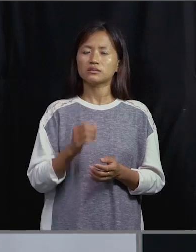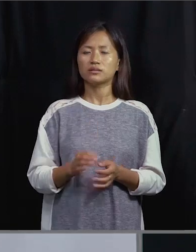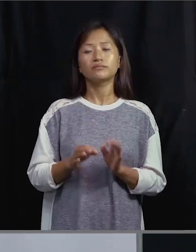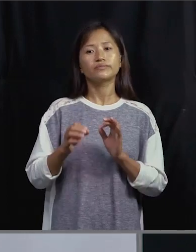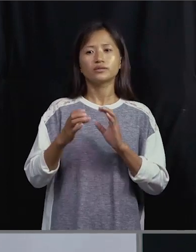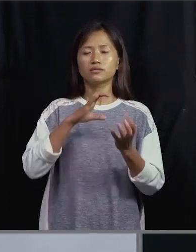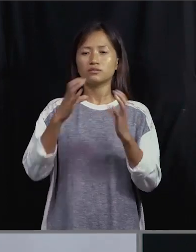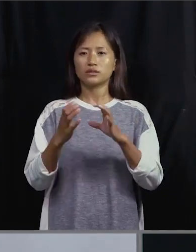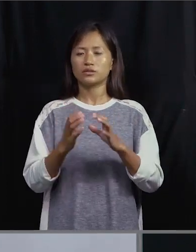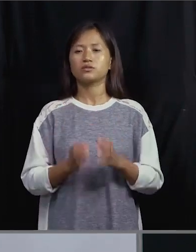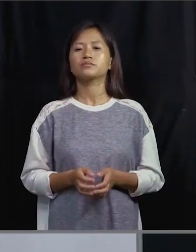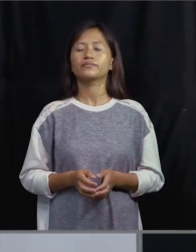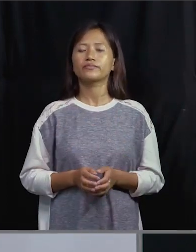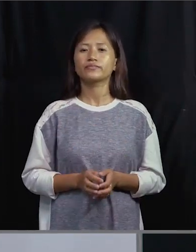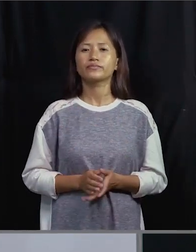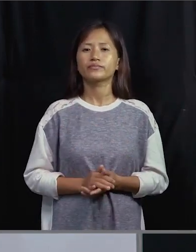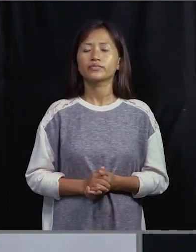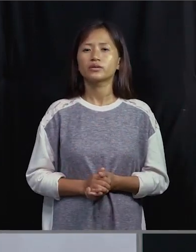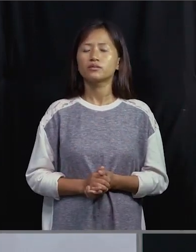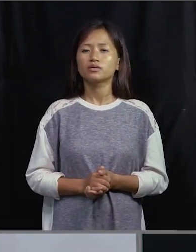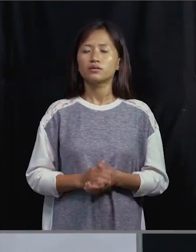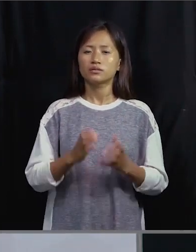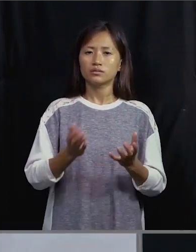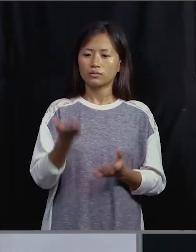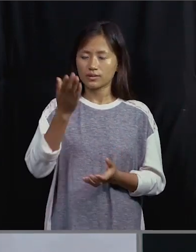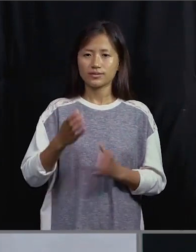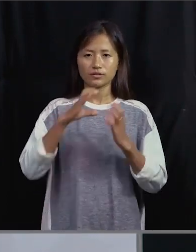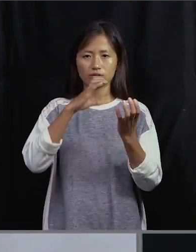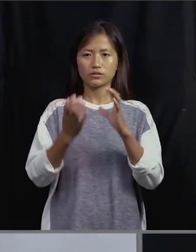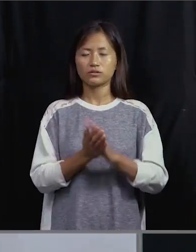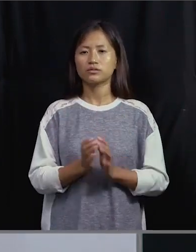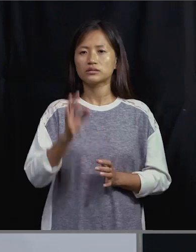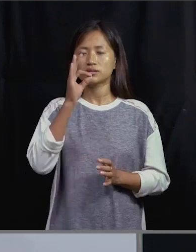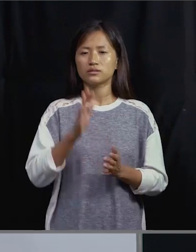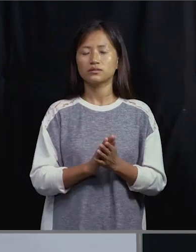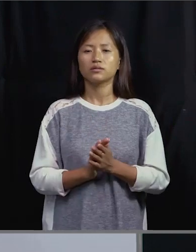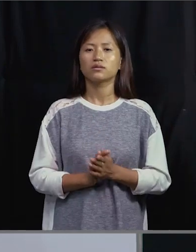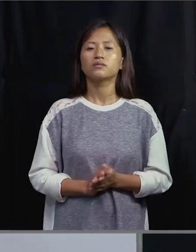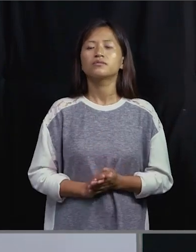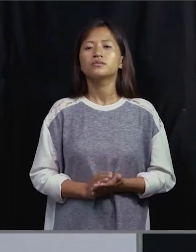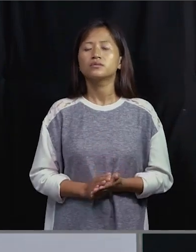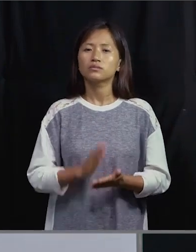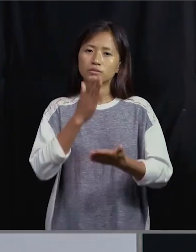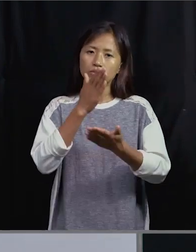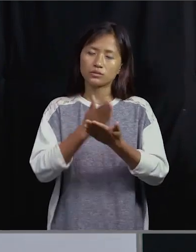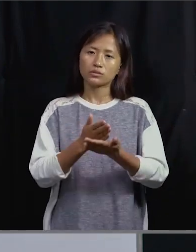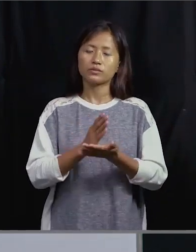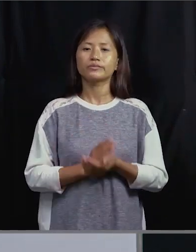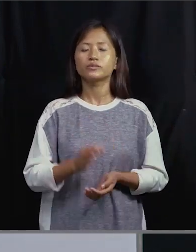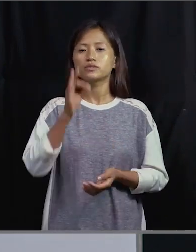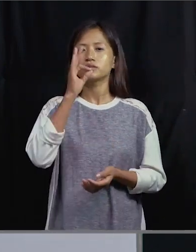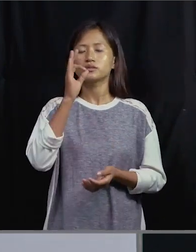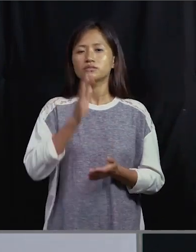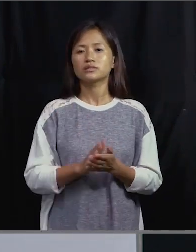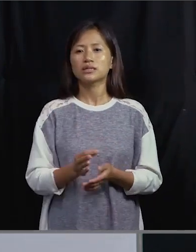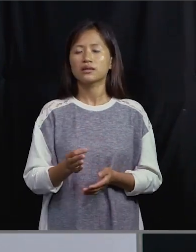it increases. Because of this change, or because of this rise in the price of tea, people will stop drinking tea and they'll shift to